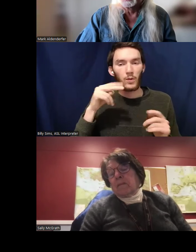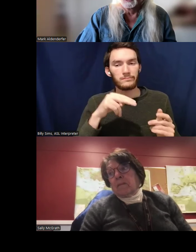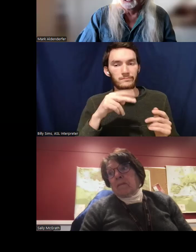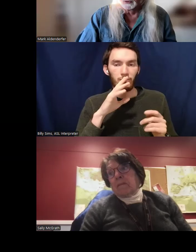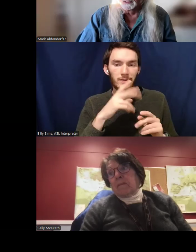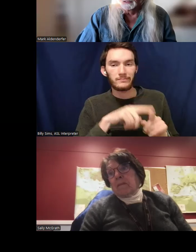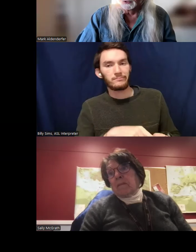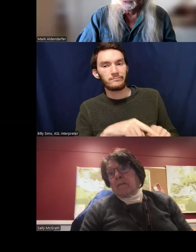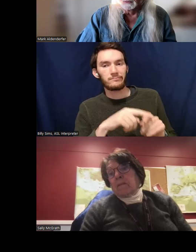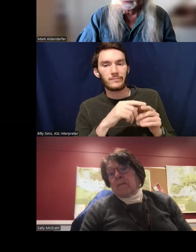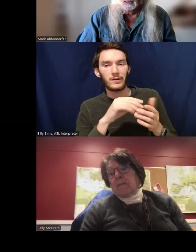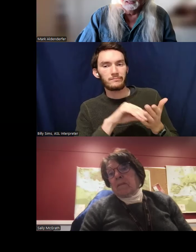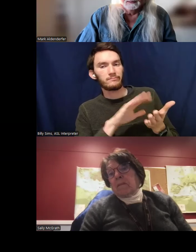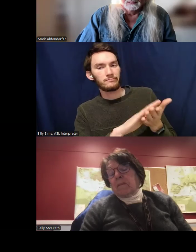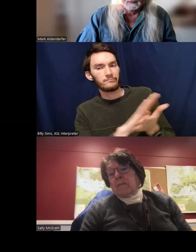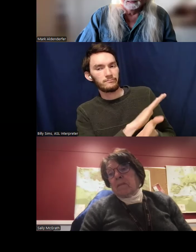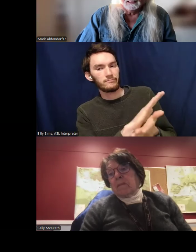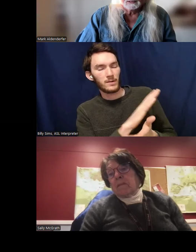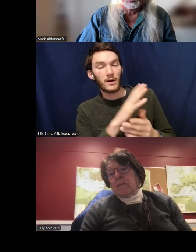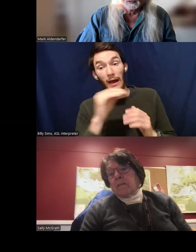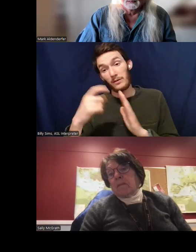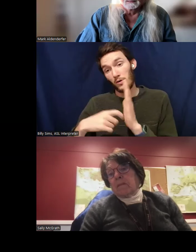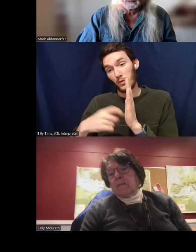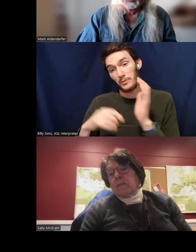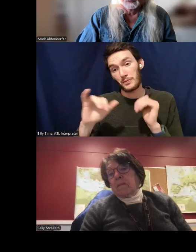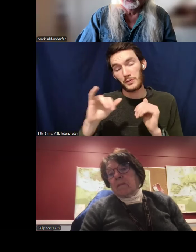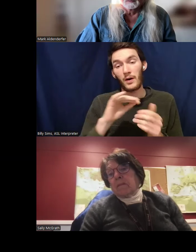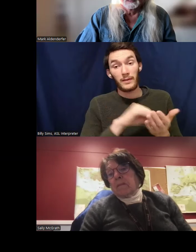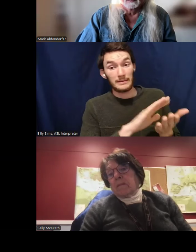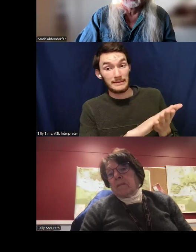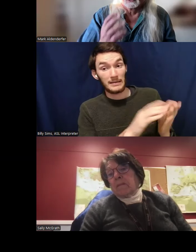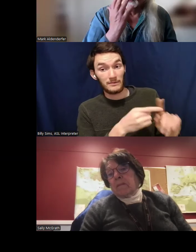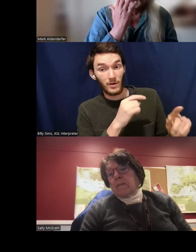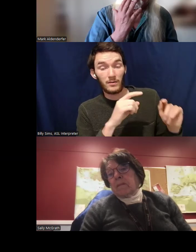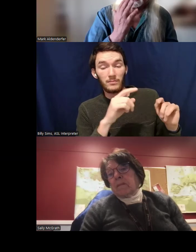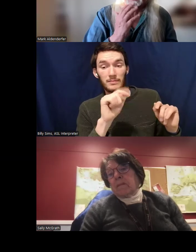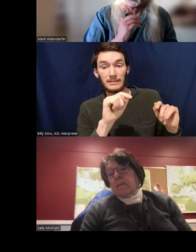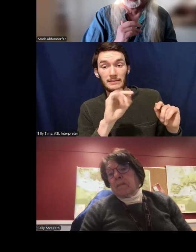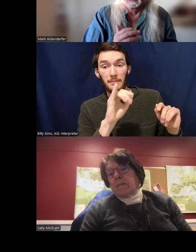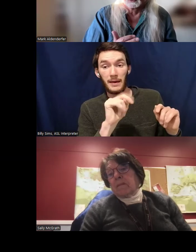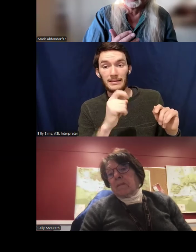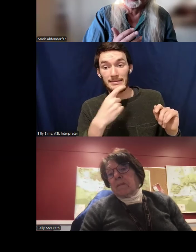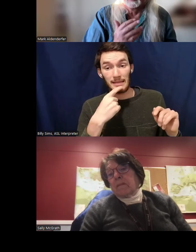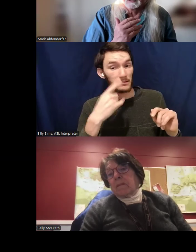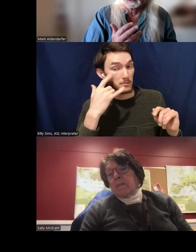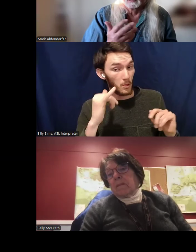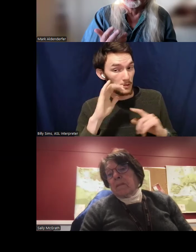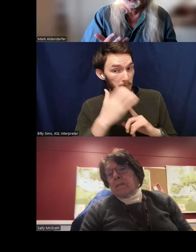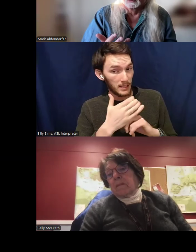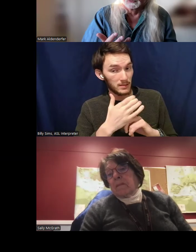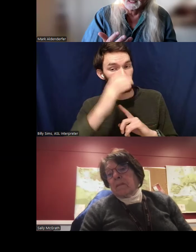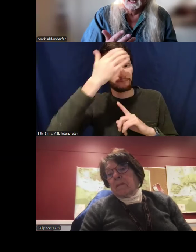case, as well as archaeology, because the texts from Tibet say very clearly that the golden masks were placed over the faces